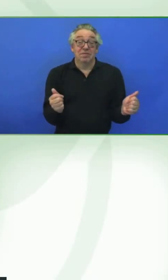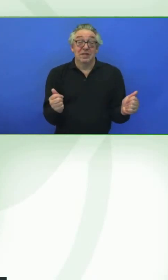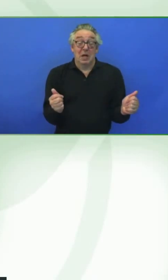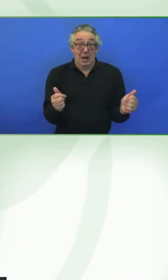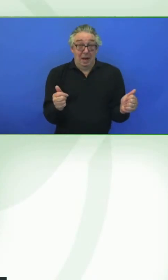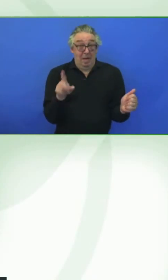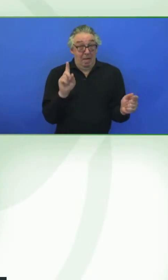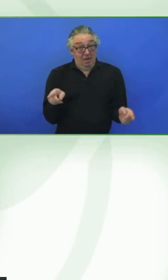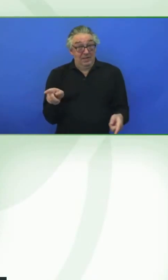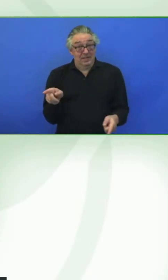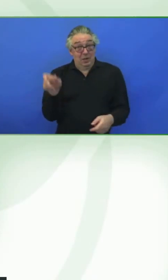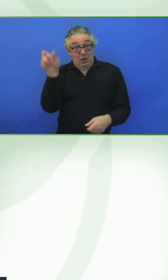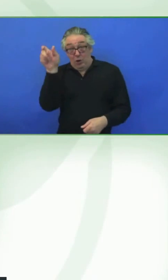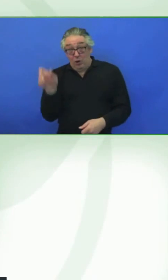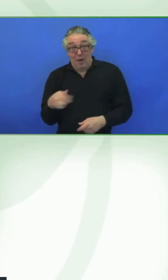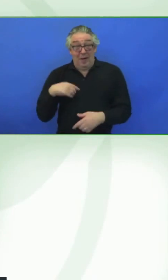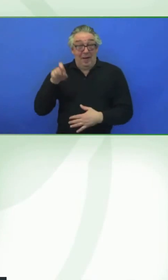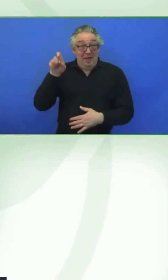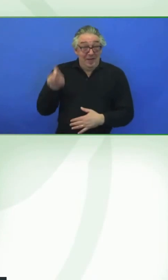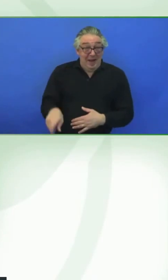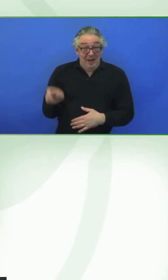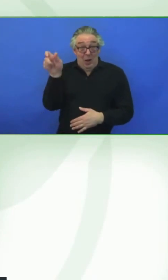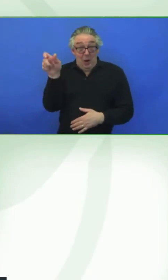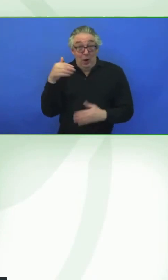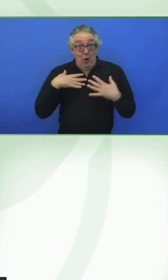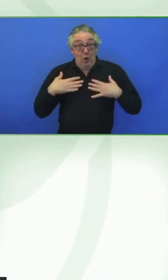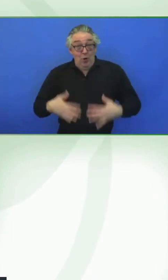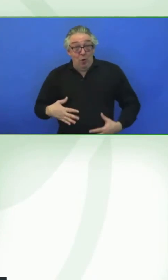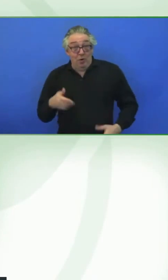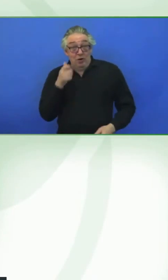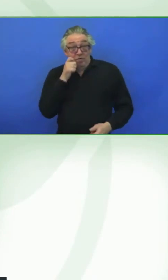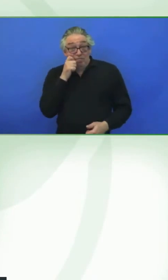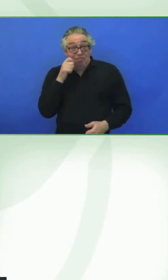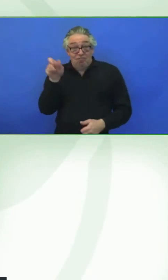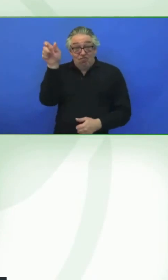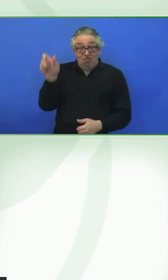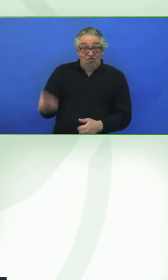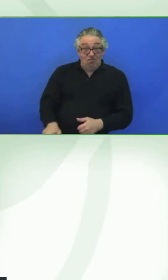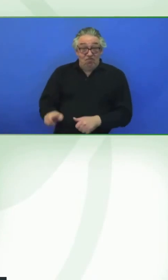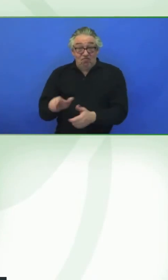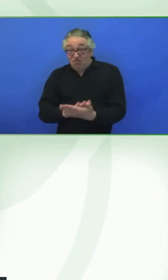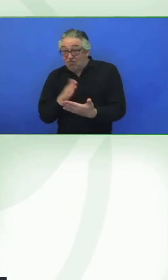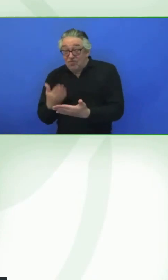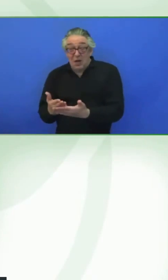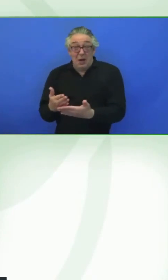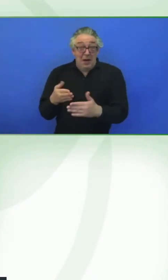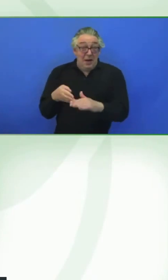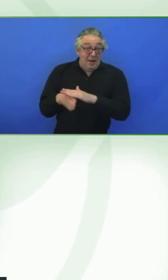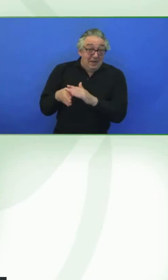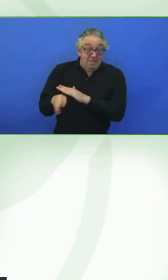need interpreters in some situation, we will hear it later.